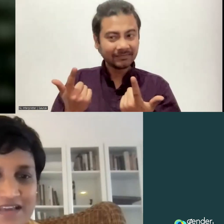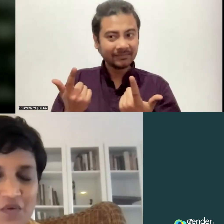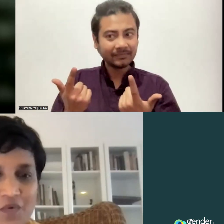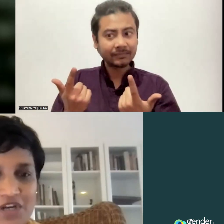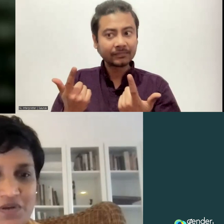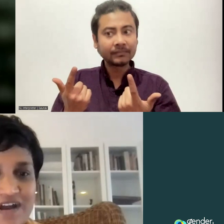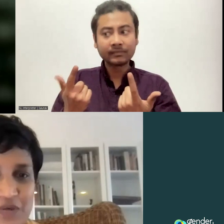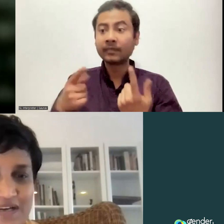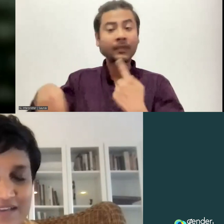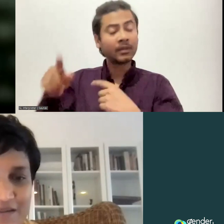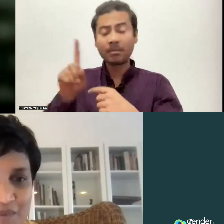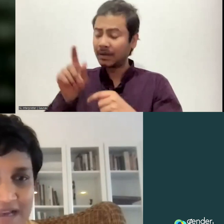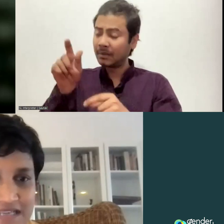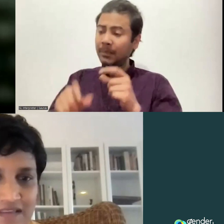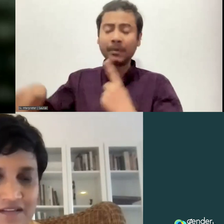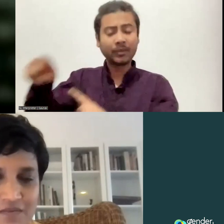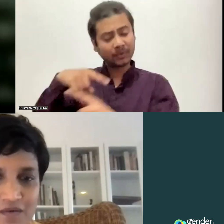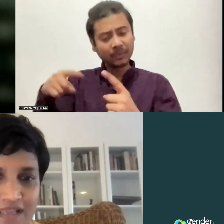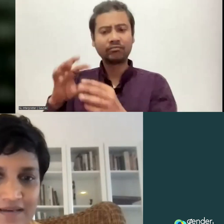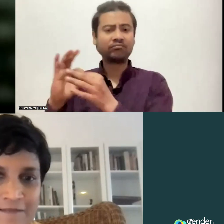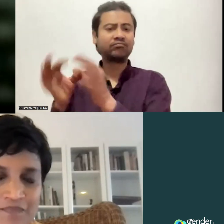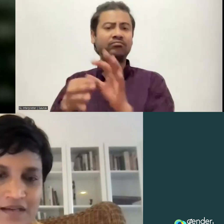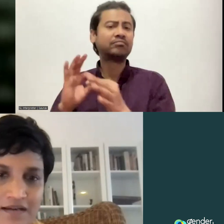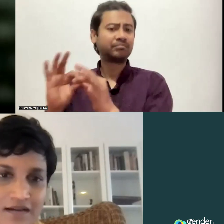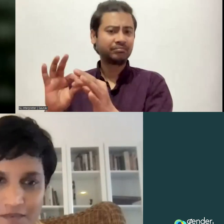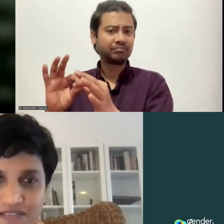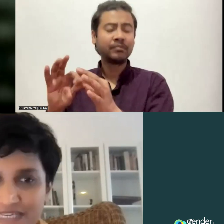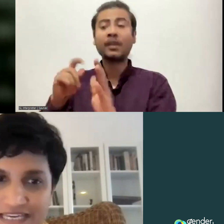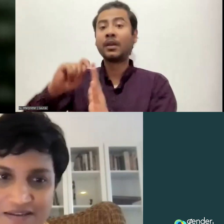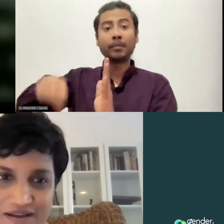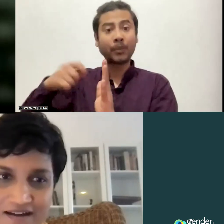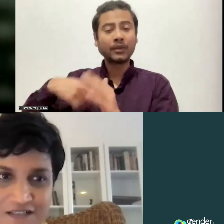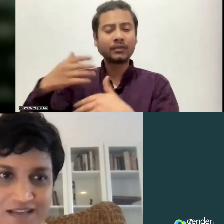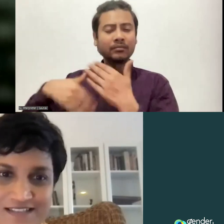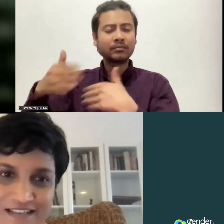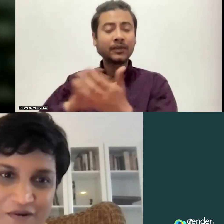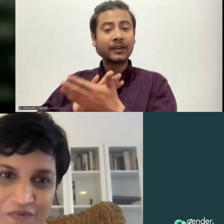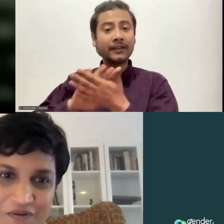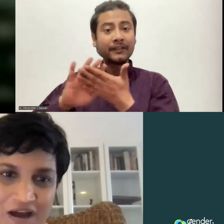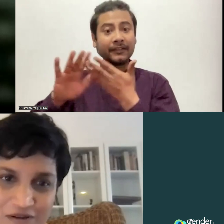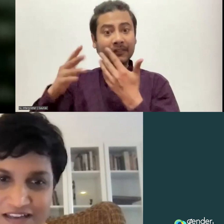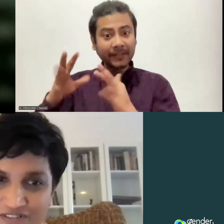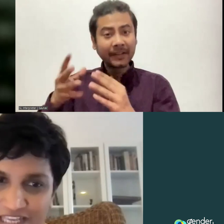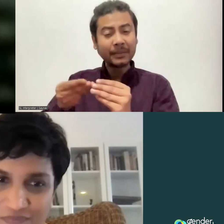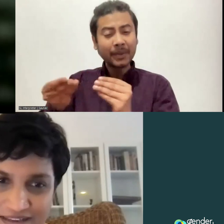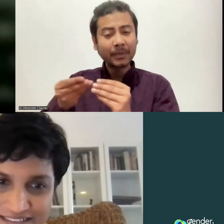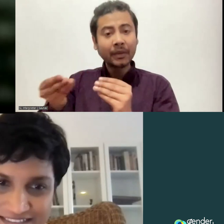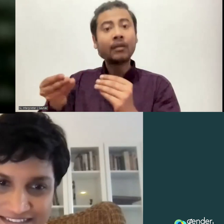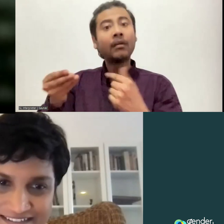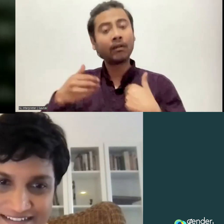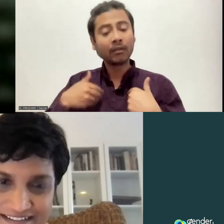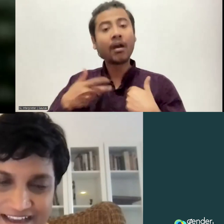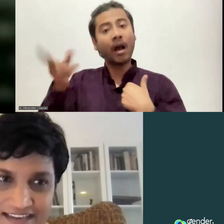project, we wanted to evaluate the impact. And then the women were like, come see our spaces now, how clean we're keeping